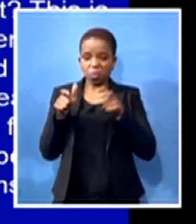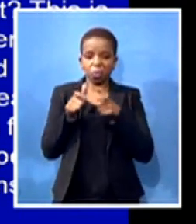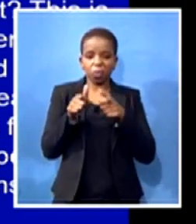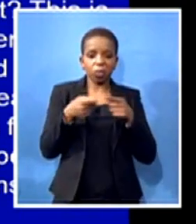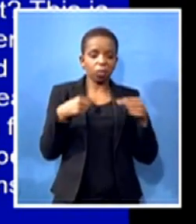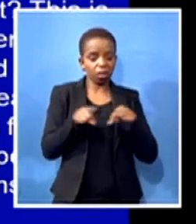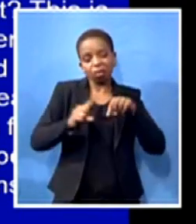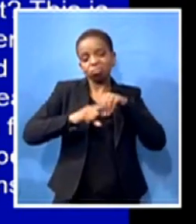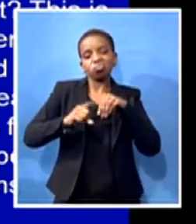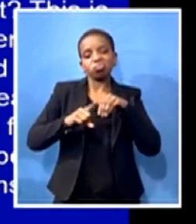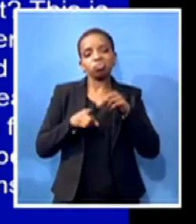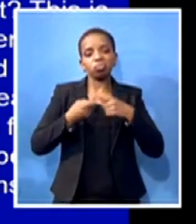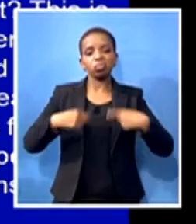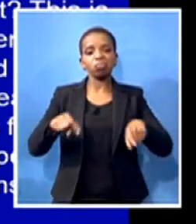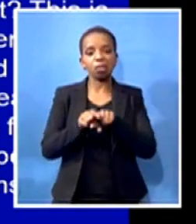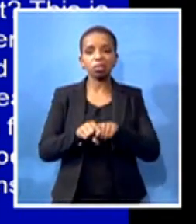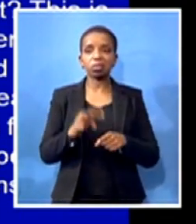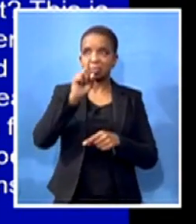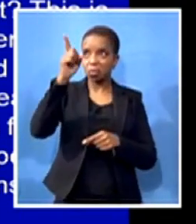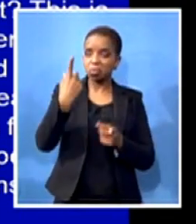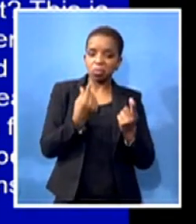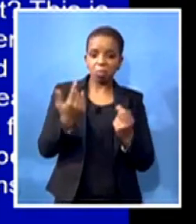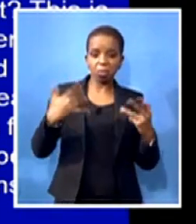being feeling insecure,